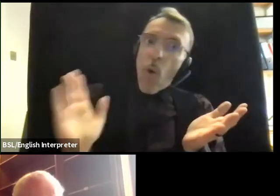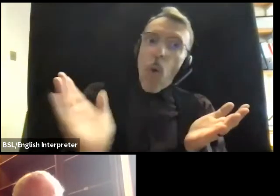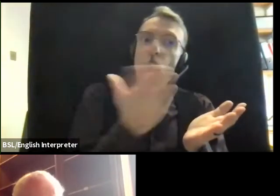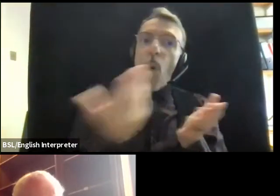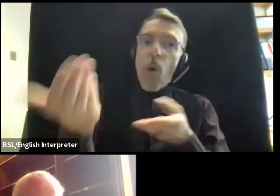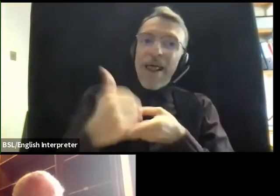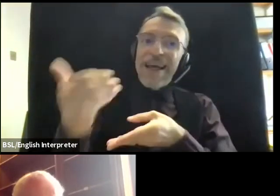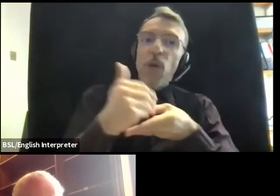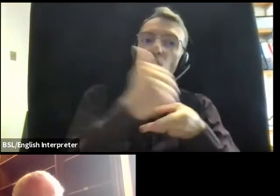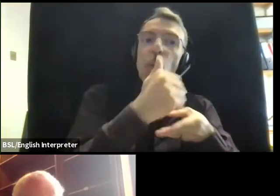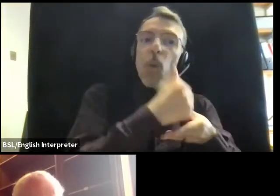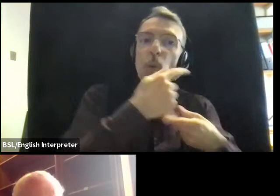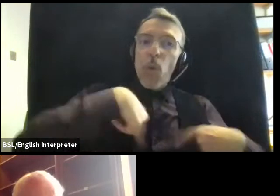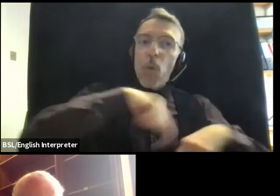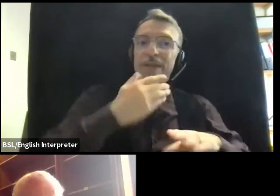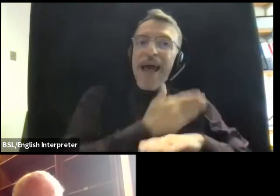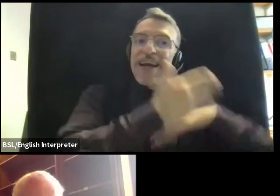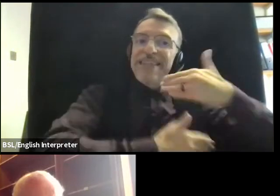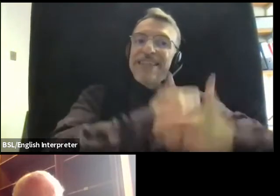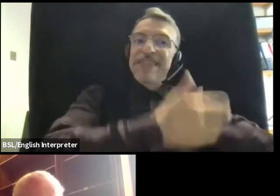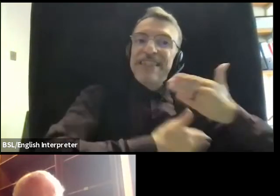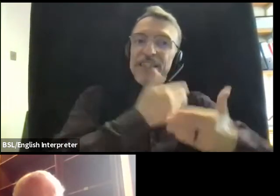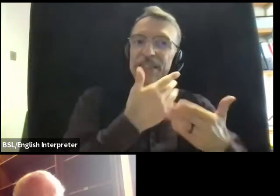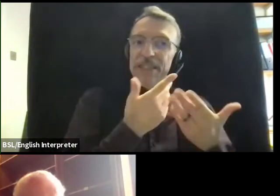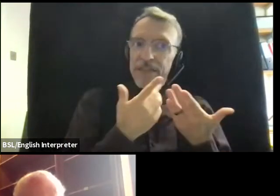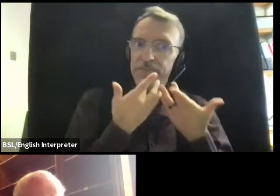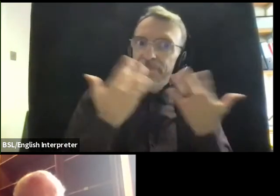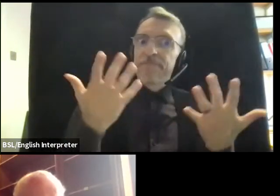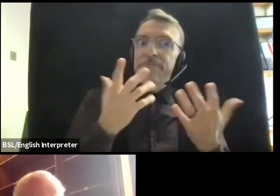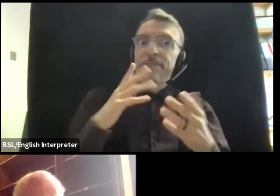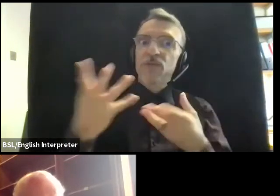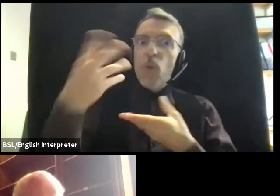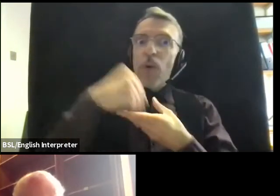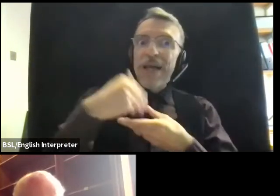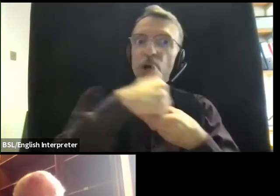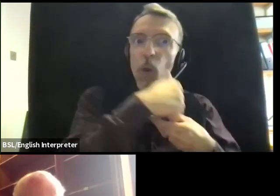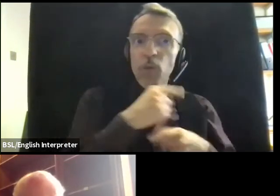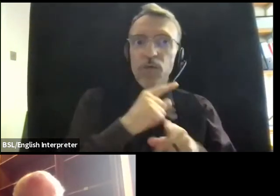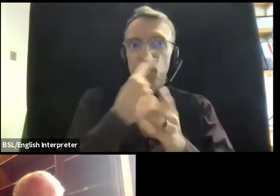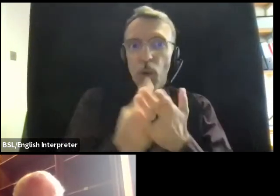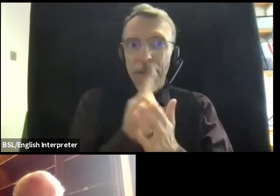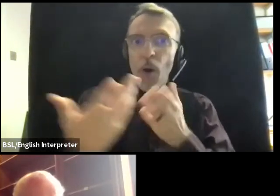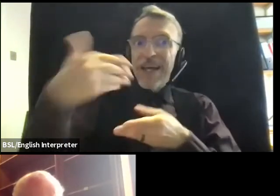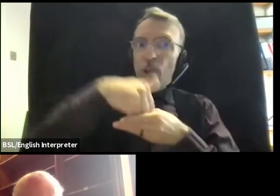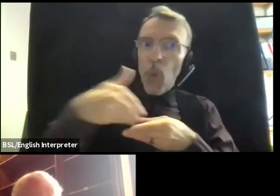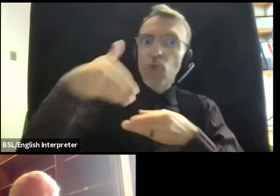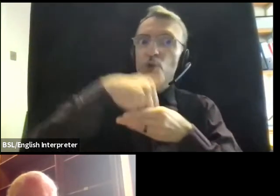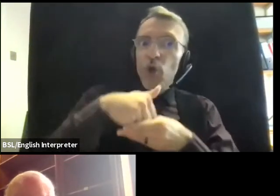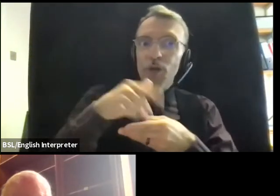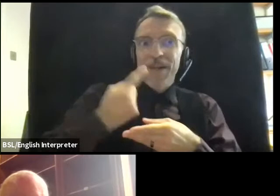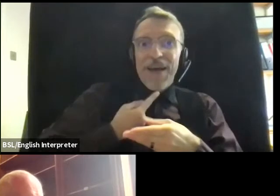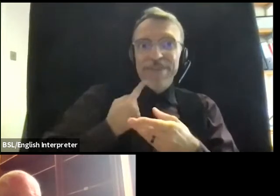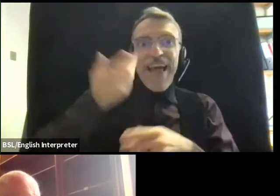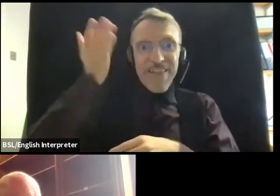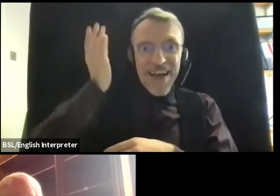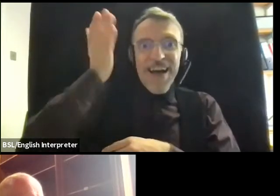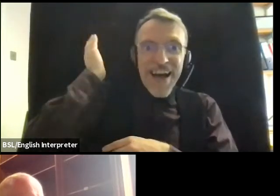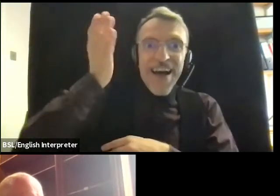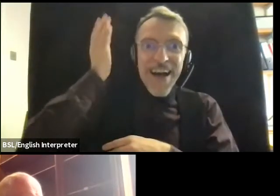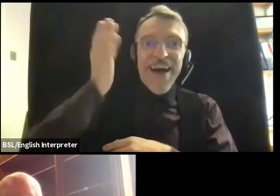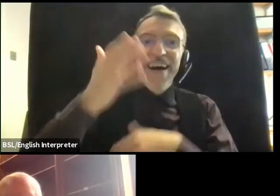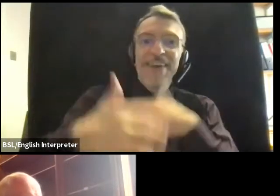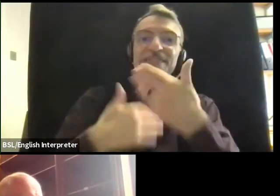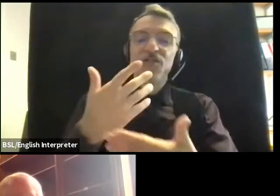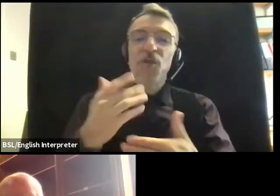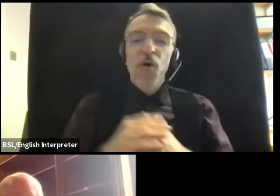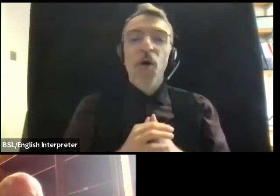what extent are we truly being inclusive to all when we talk about inclusion? And CREED is now